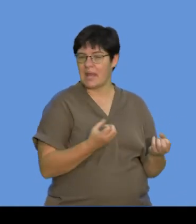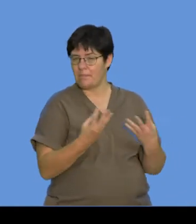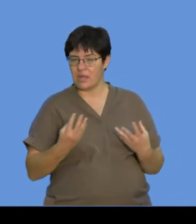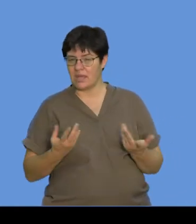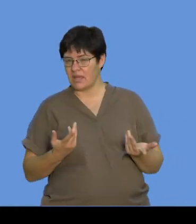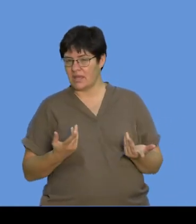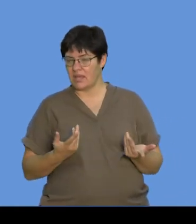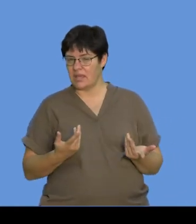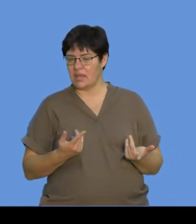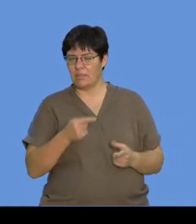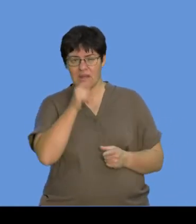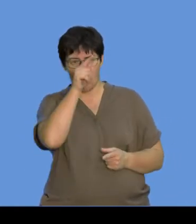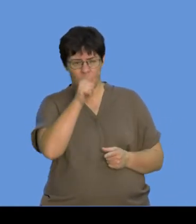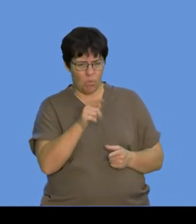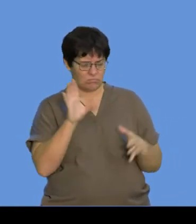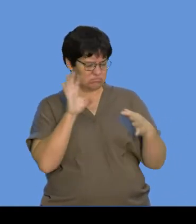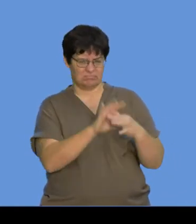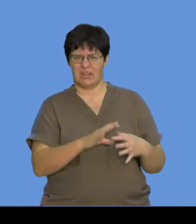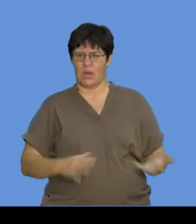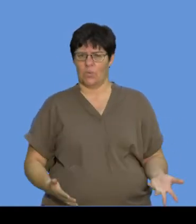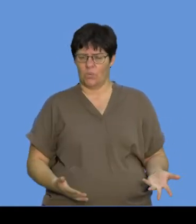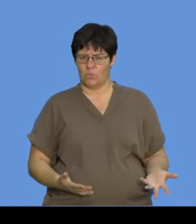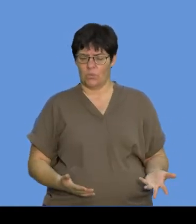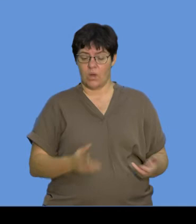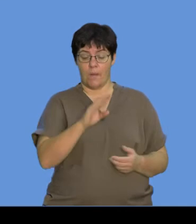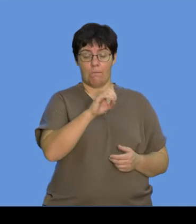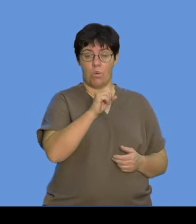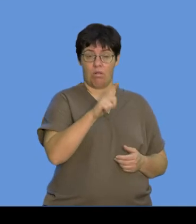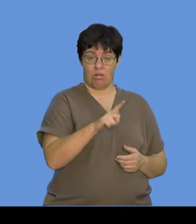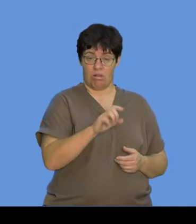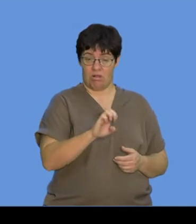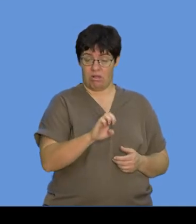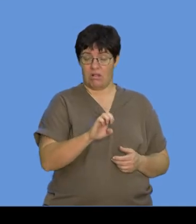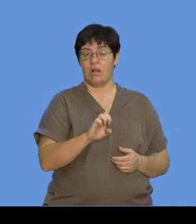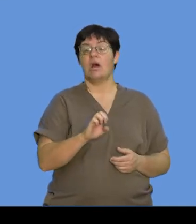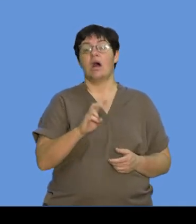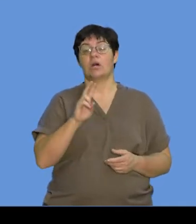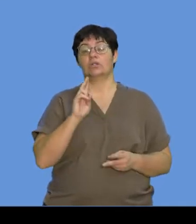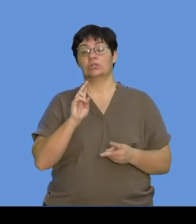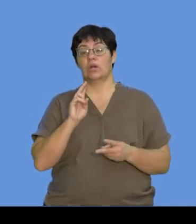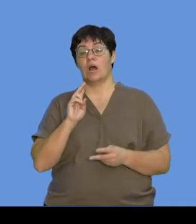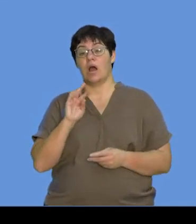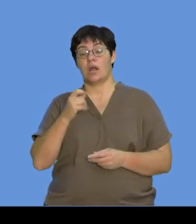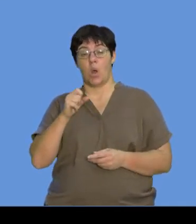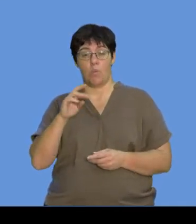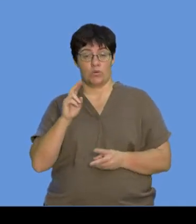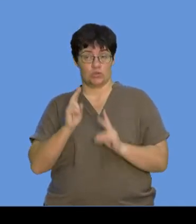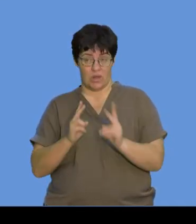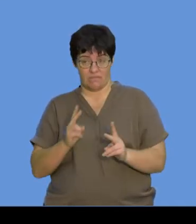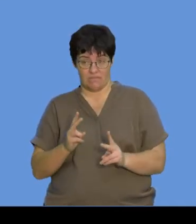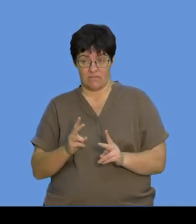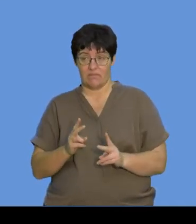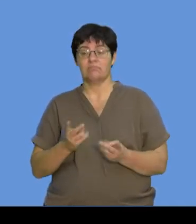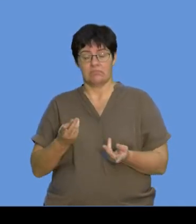about these quantities one at a time, but how exactly do they come together? So a mole of carbon-12 has a mass of 12